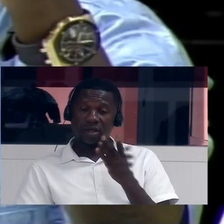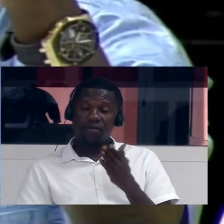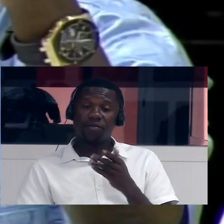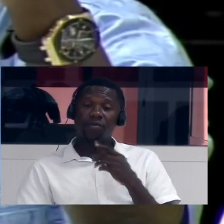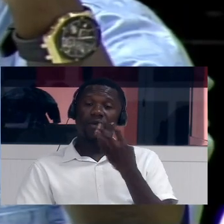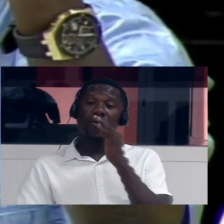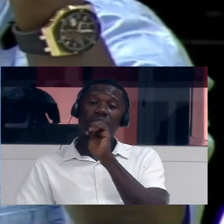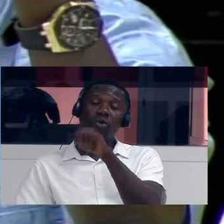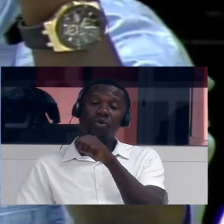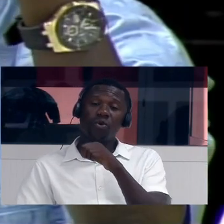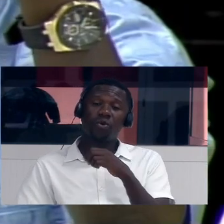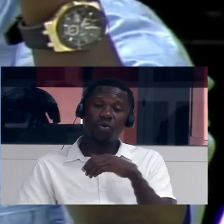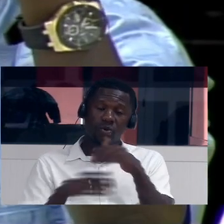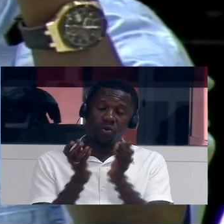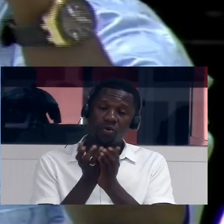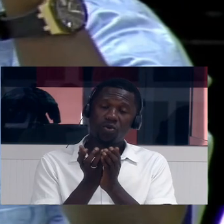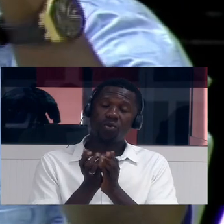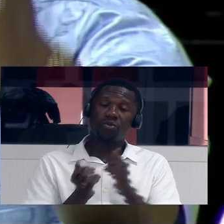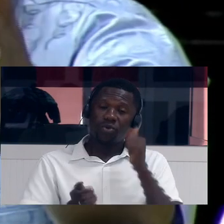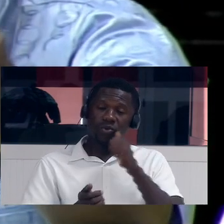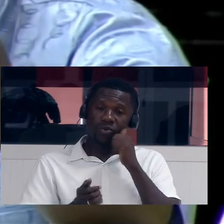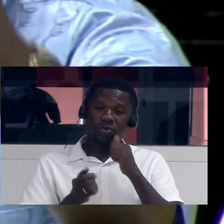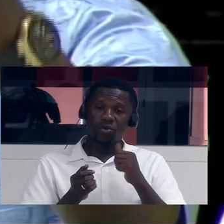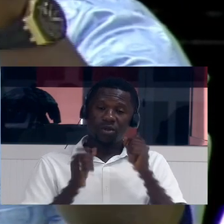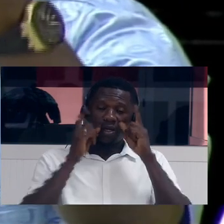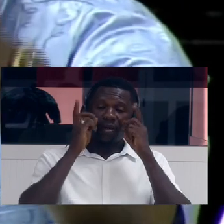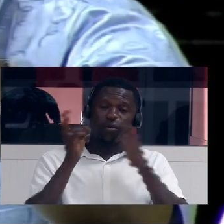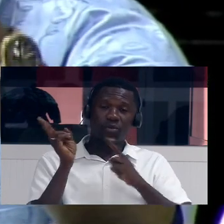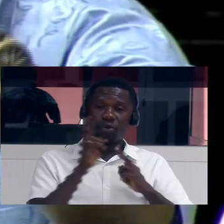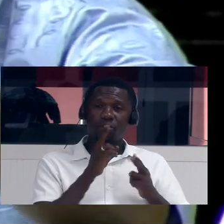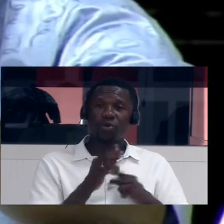live ammunition? That's what I'm saying, counsel. The question is,